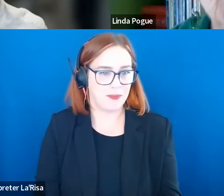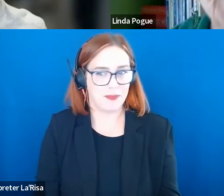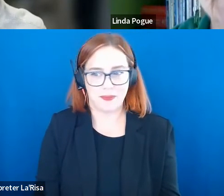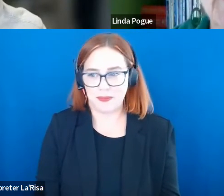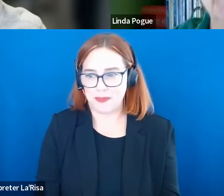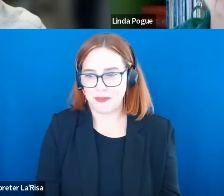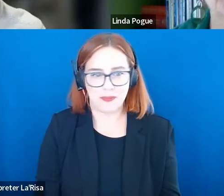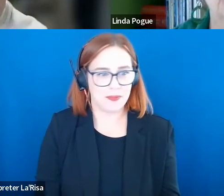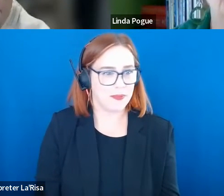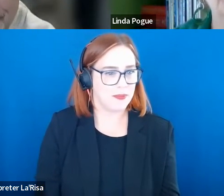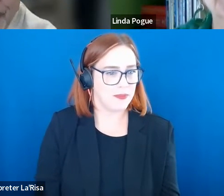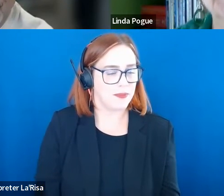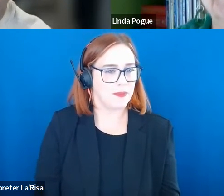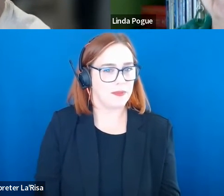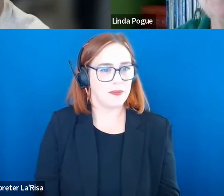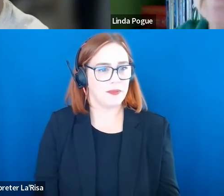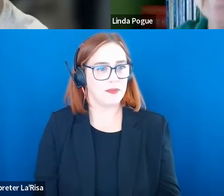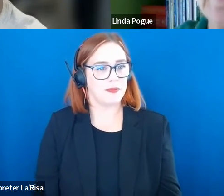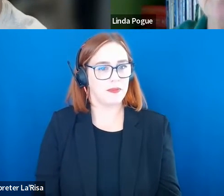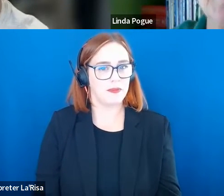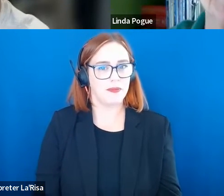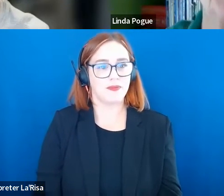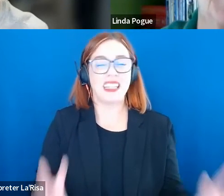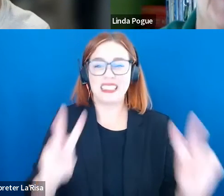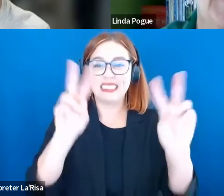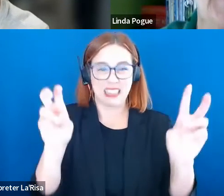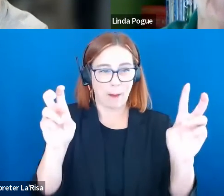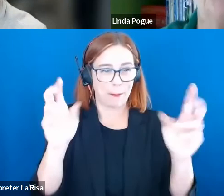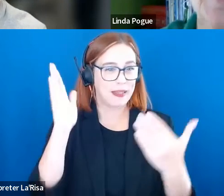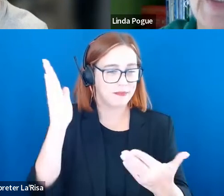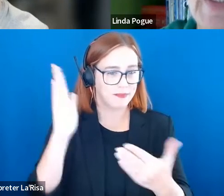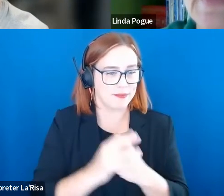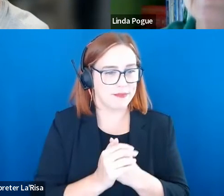So the topic is about using volunteers and independent living.